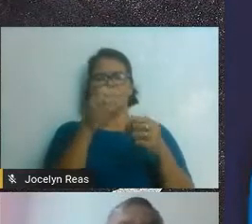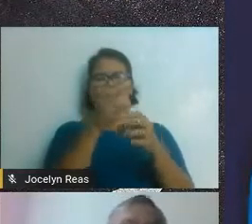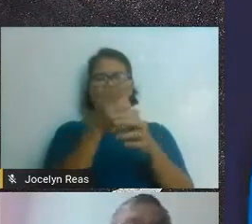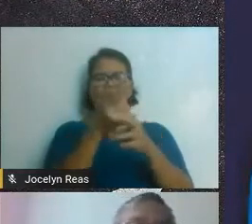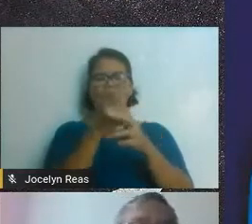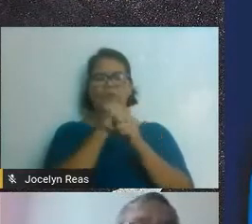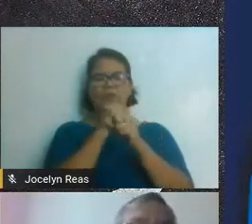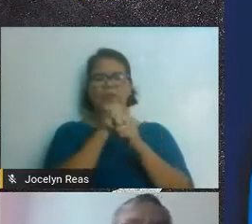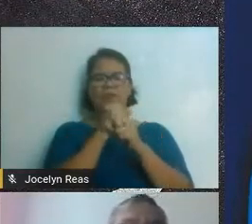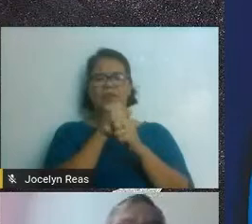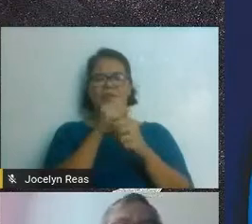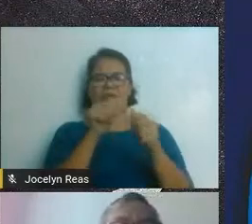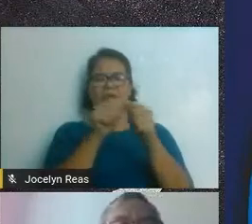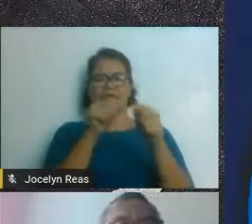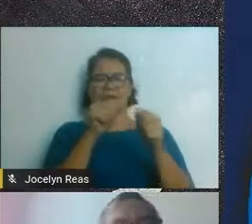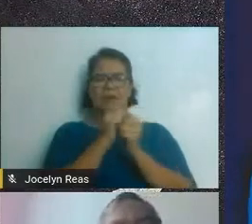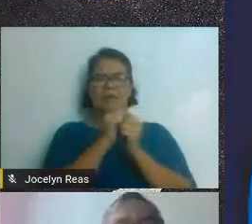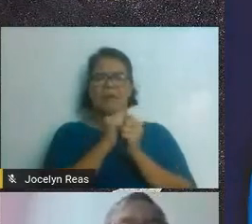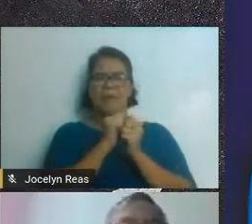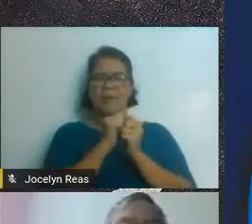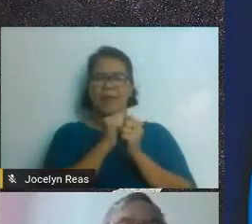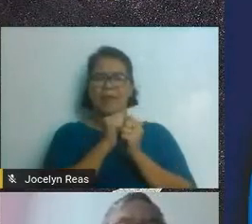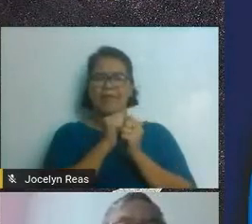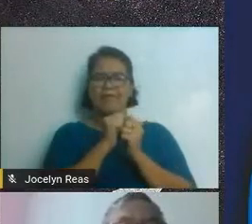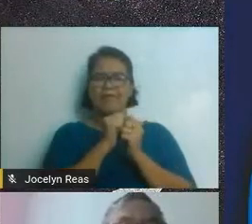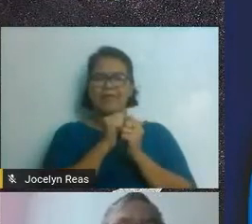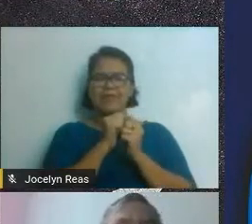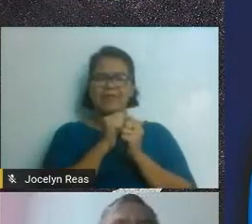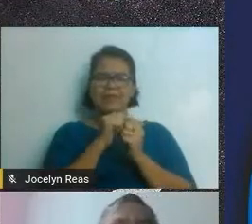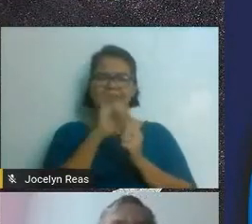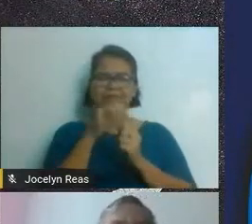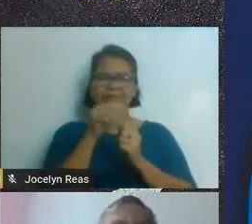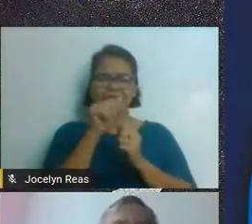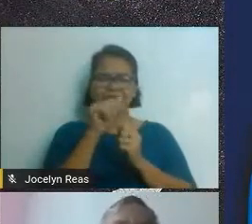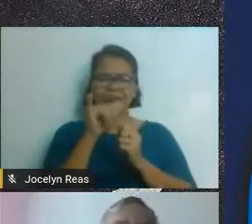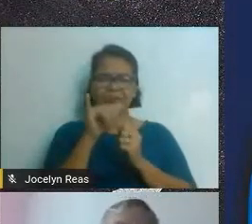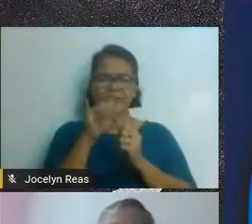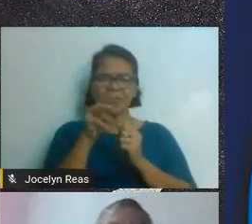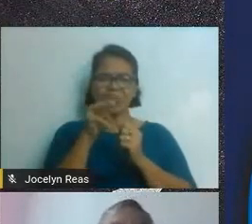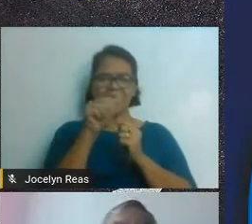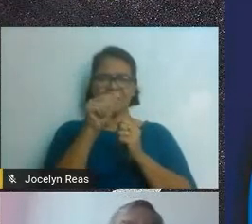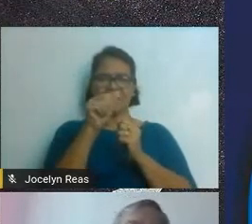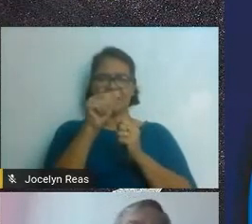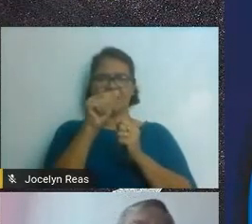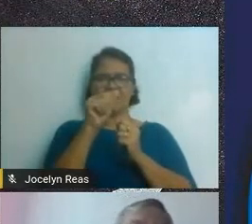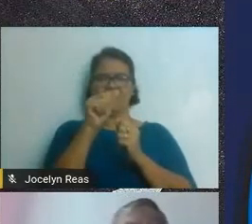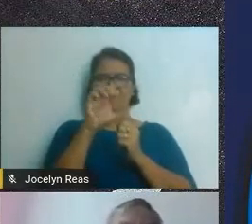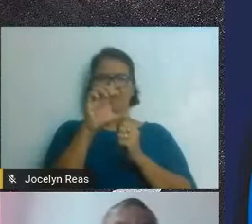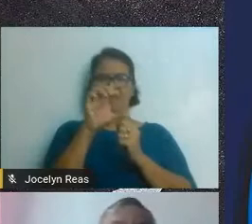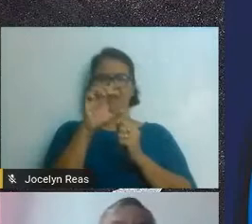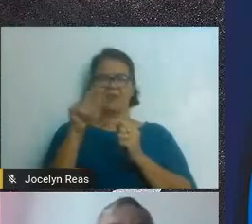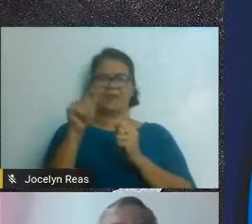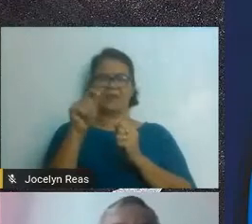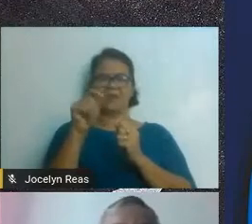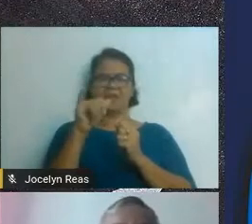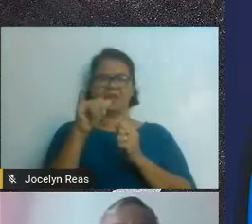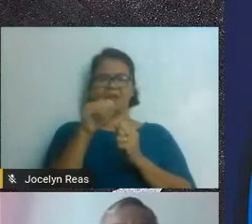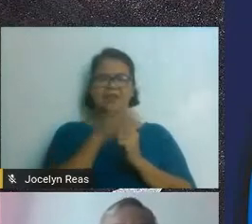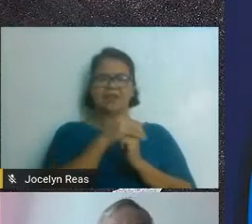favorite ko yan si Jay Maktay. At kasama niya si Giselle Martin Neep. In a